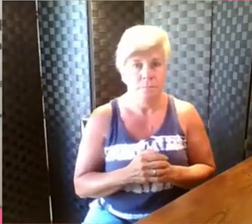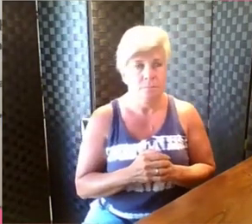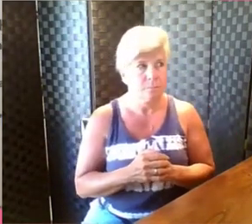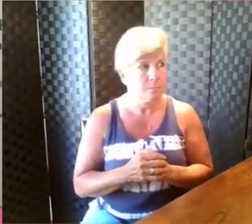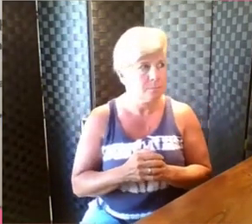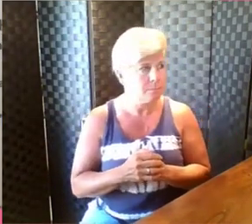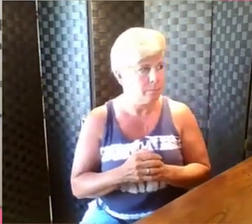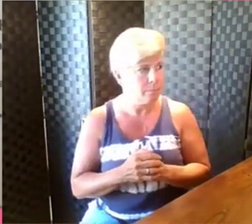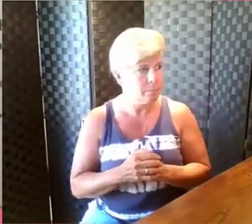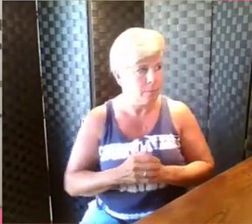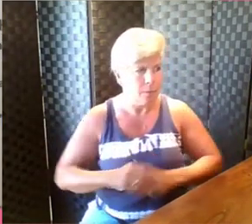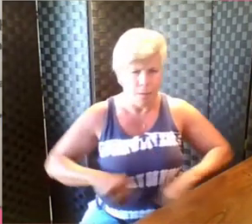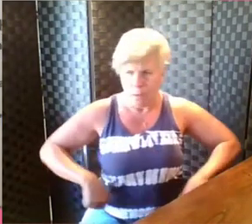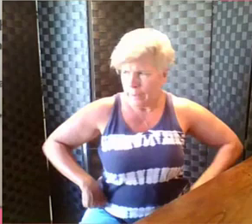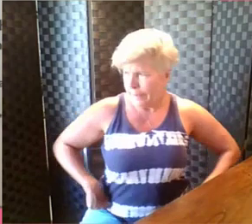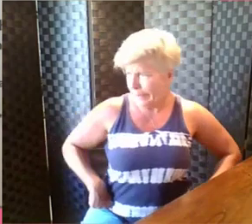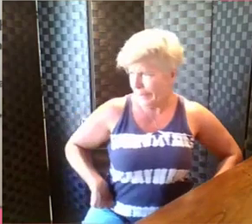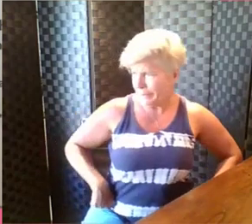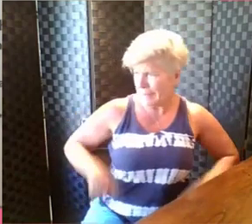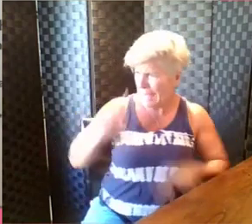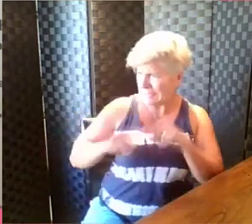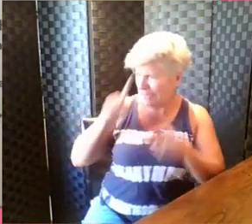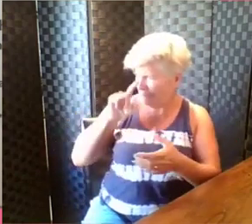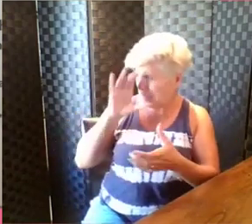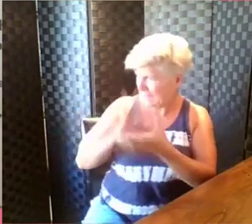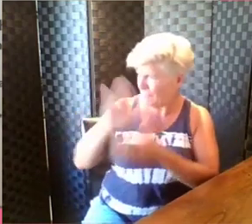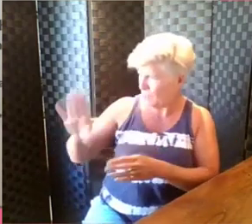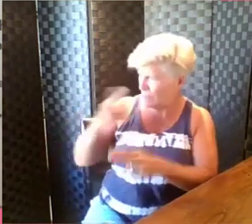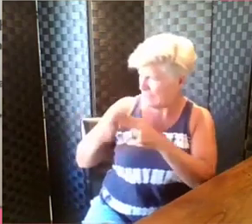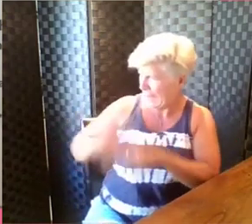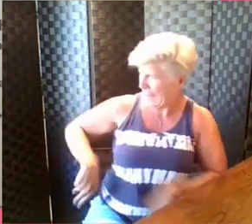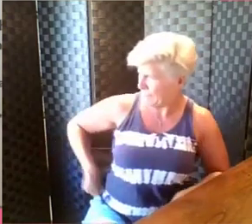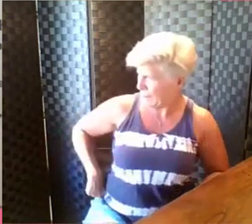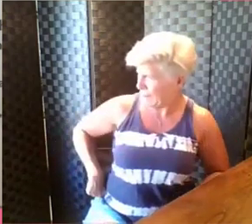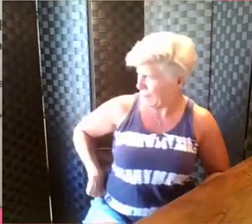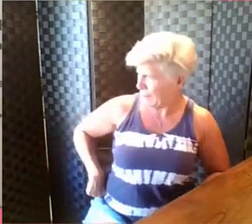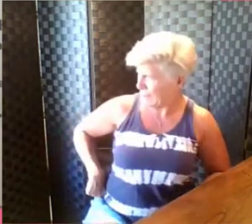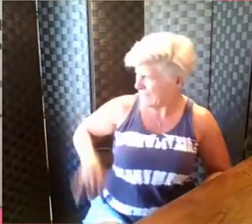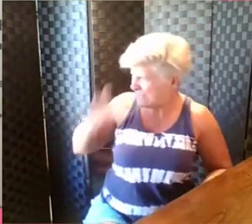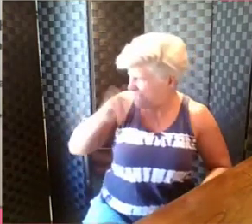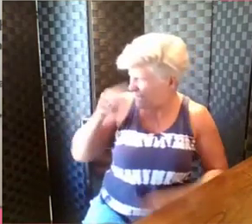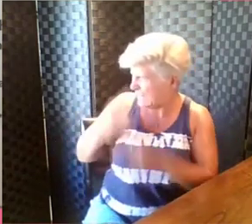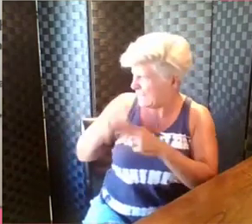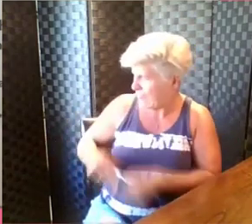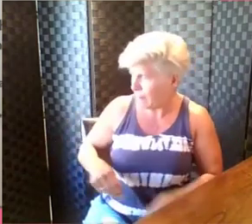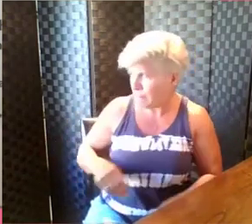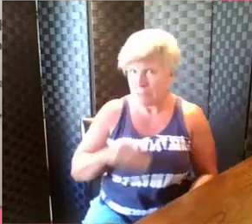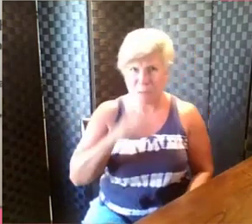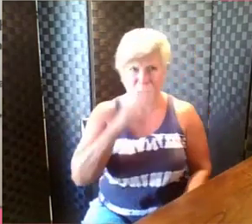I just cannot believe your name, Victoria said as the students lined up to go home.